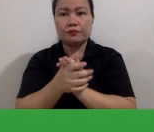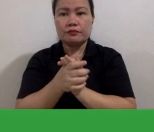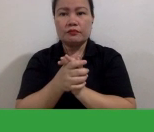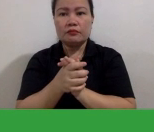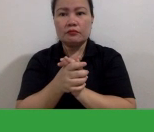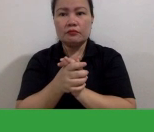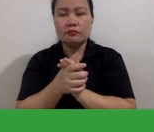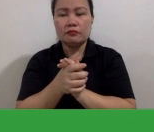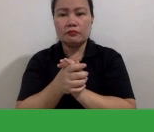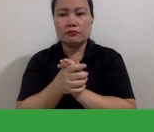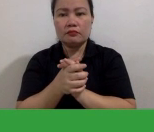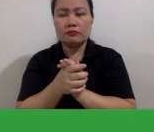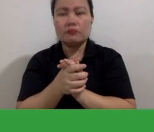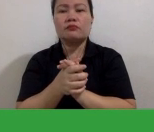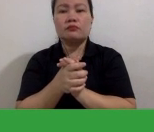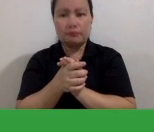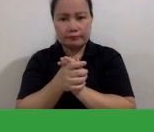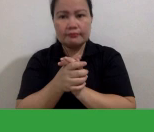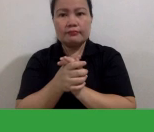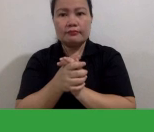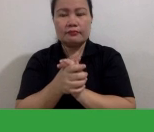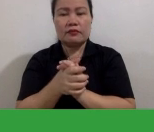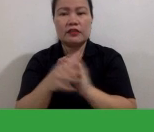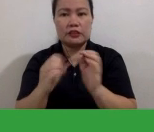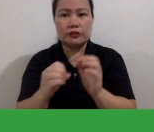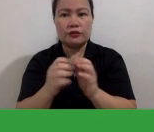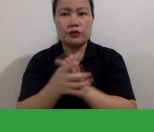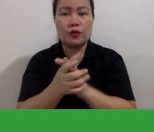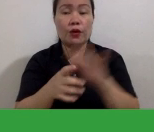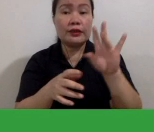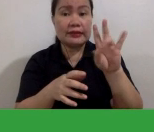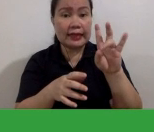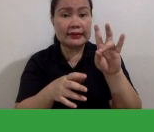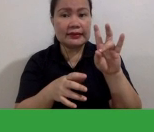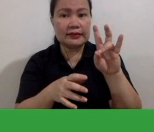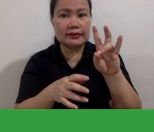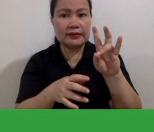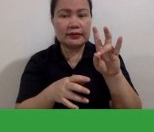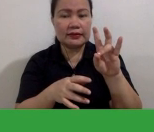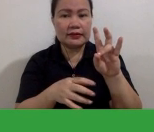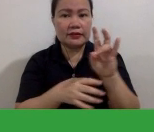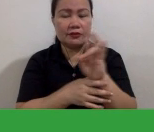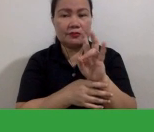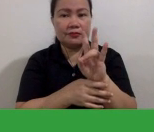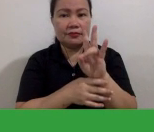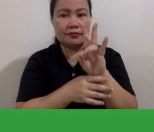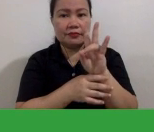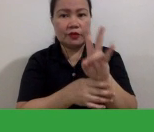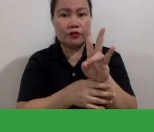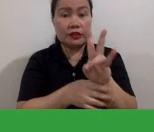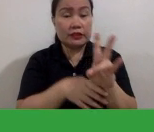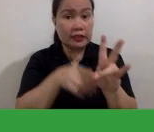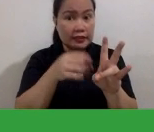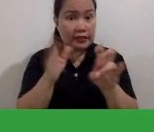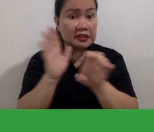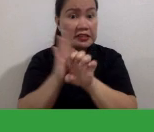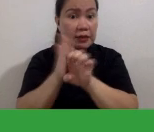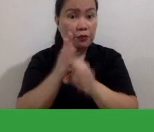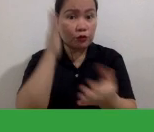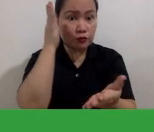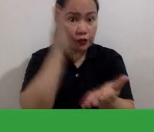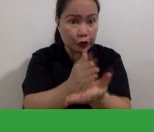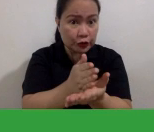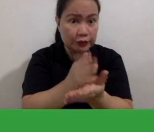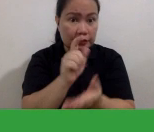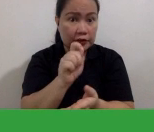is 9. 9 times 10, that is 90. Subtract, that is 0. So, 0.9 is also an